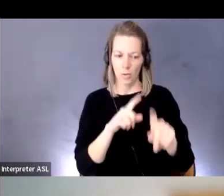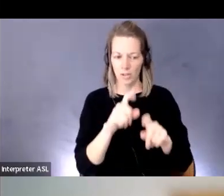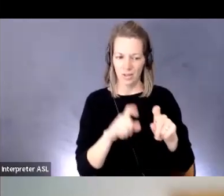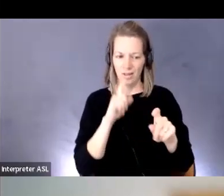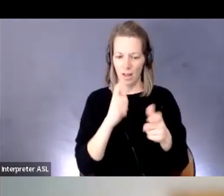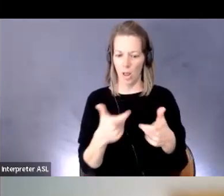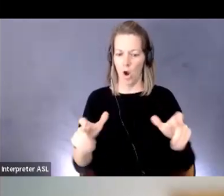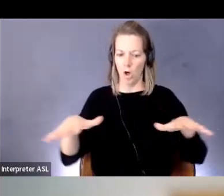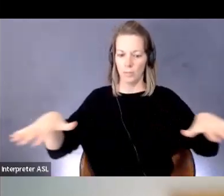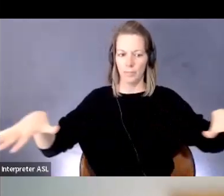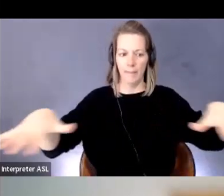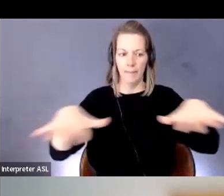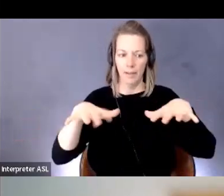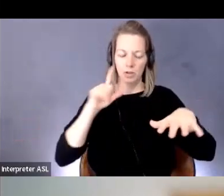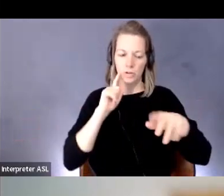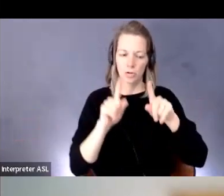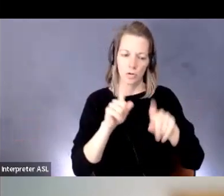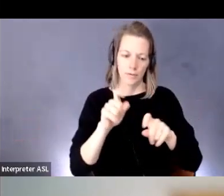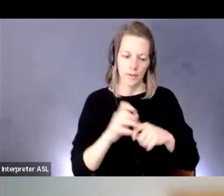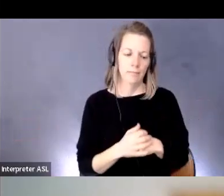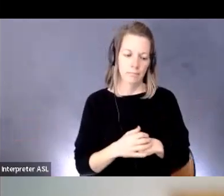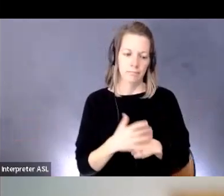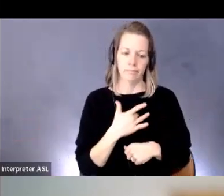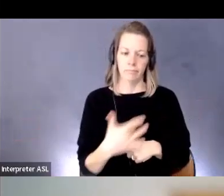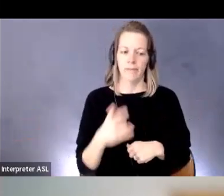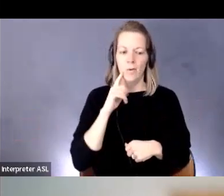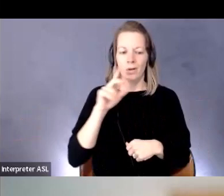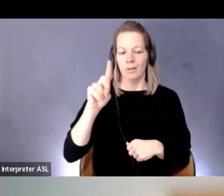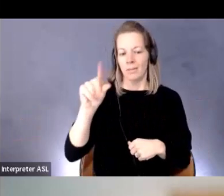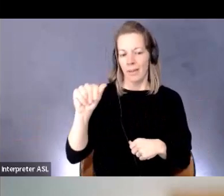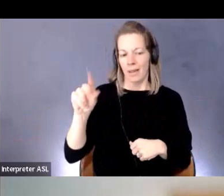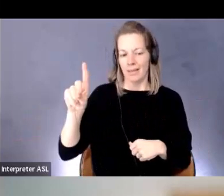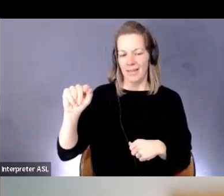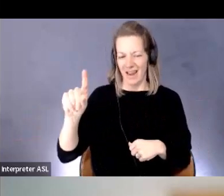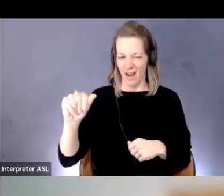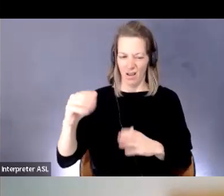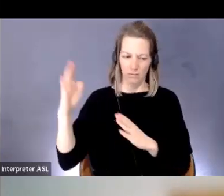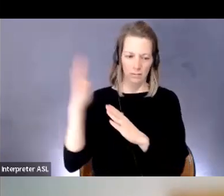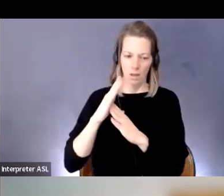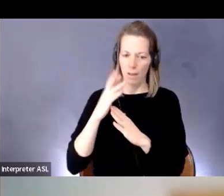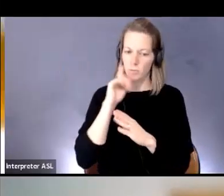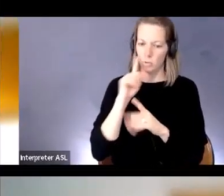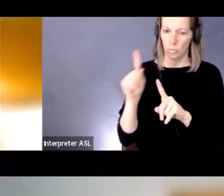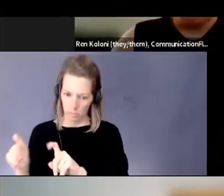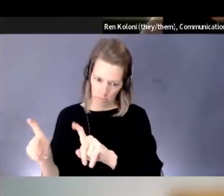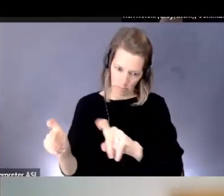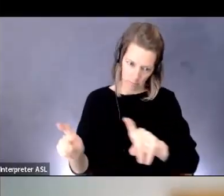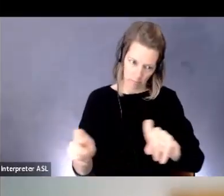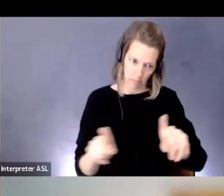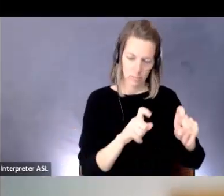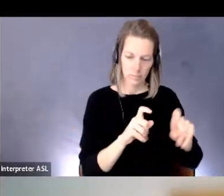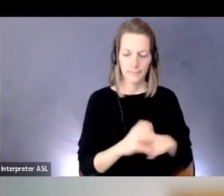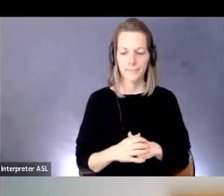surveys. This is the gold standard of disability data these days, and for good reason.